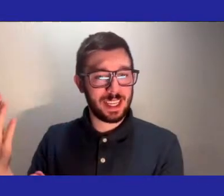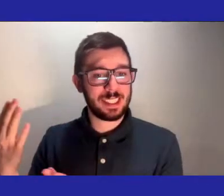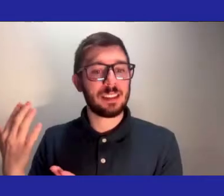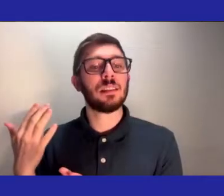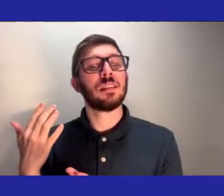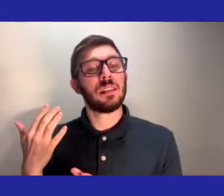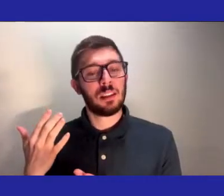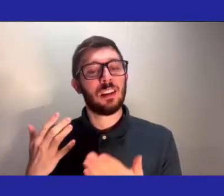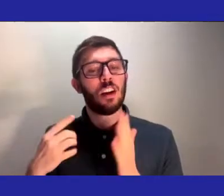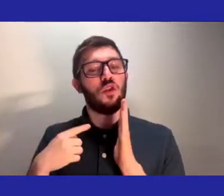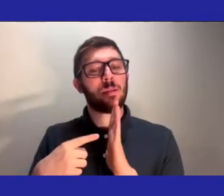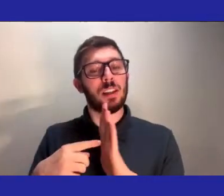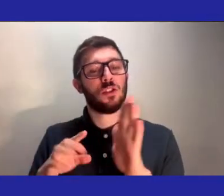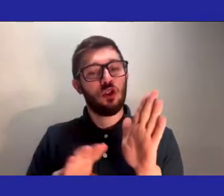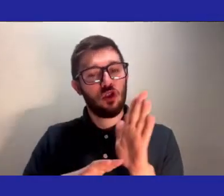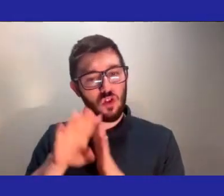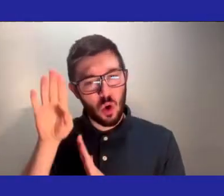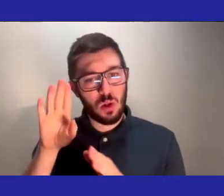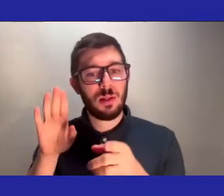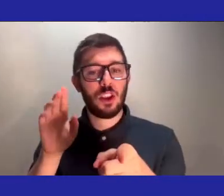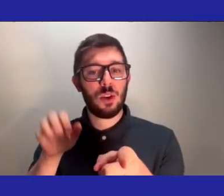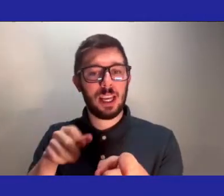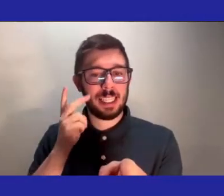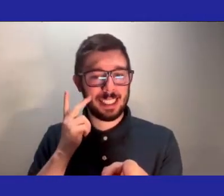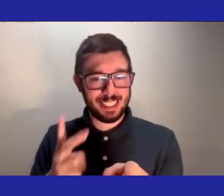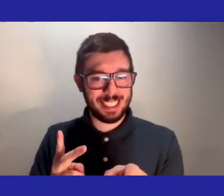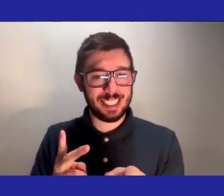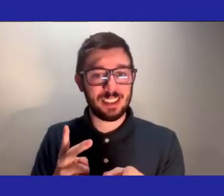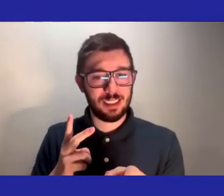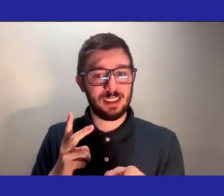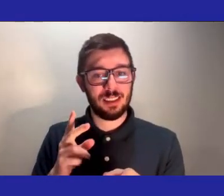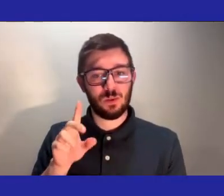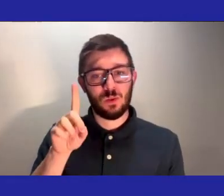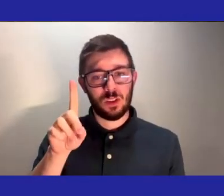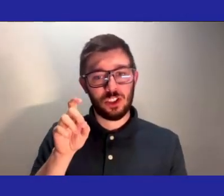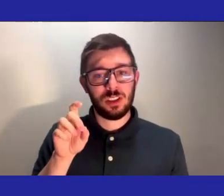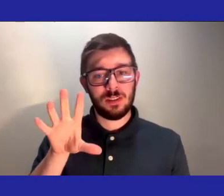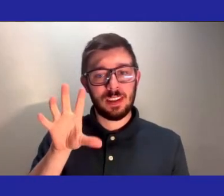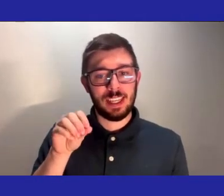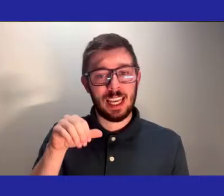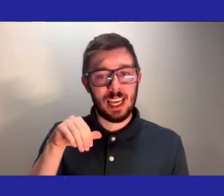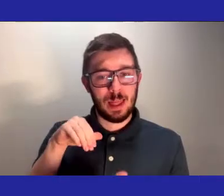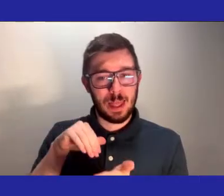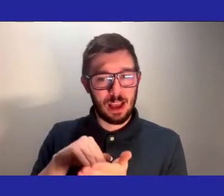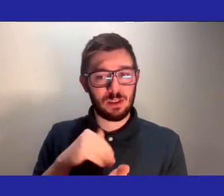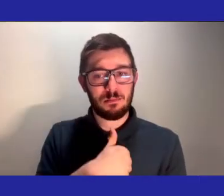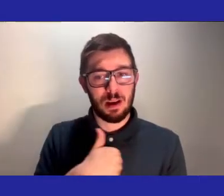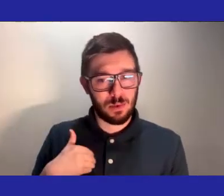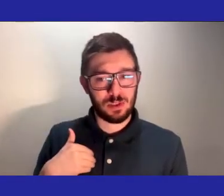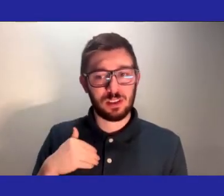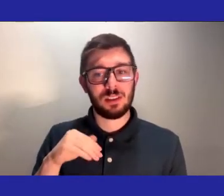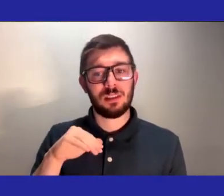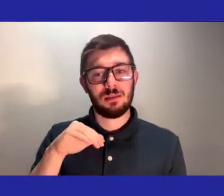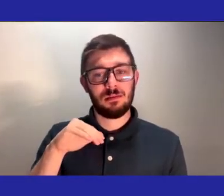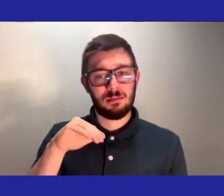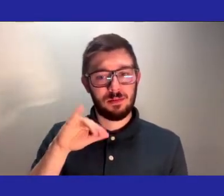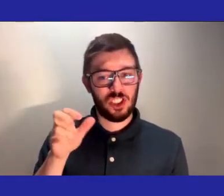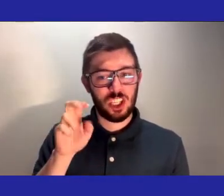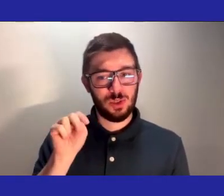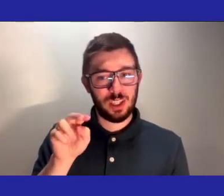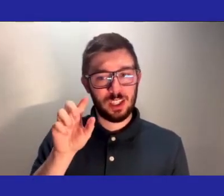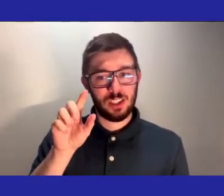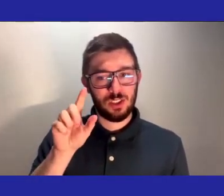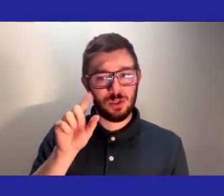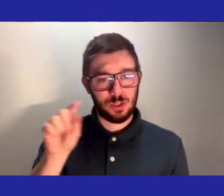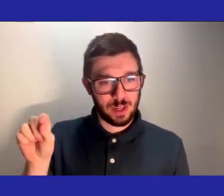over 150,000 members since January of 2020, and an annual growth of 1.5% since April